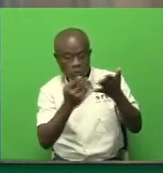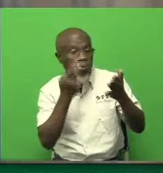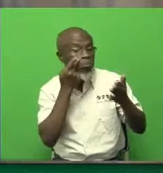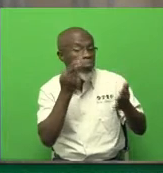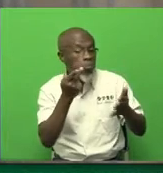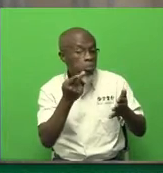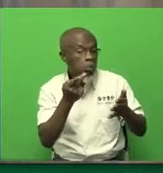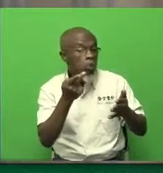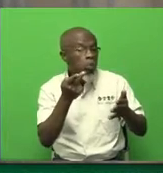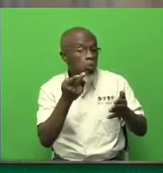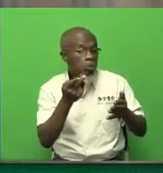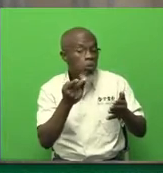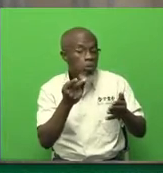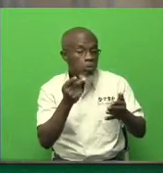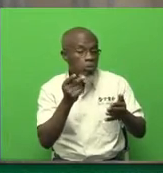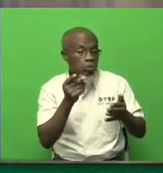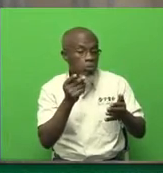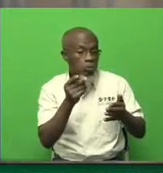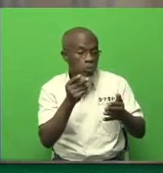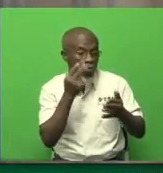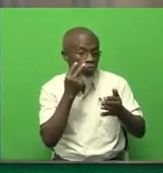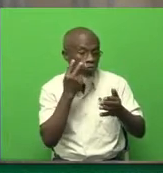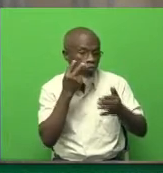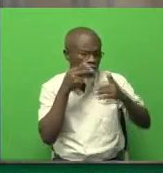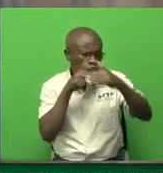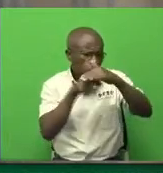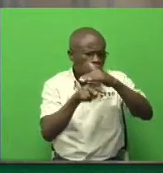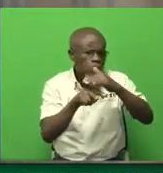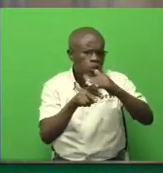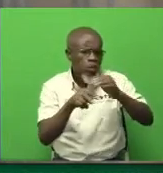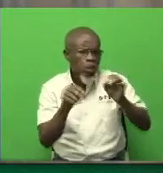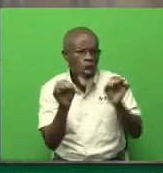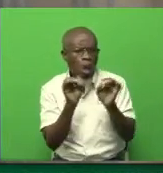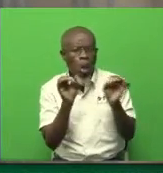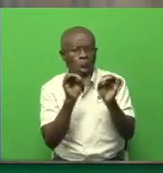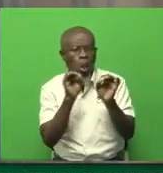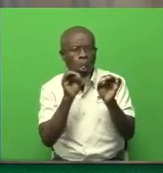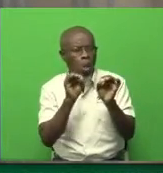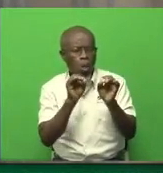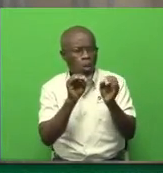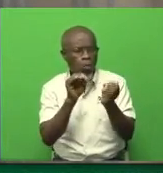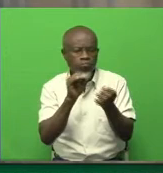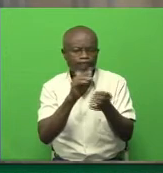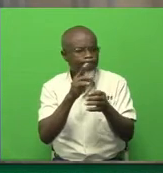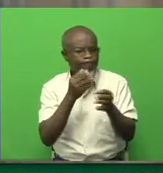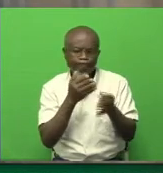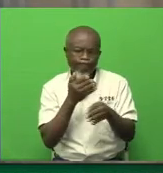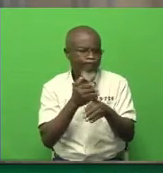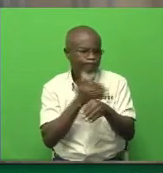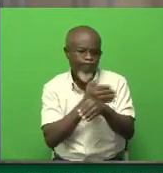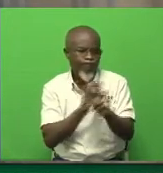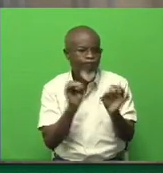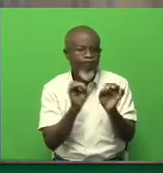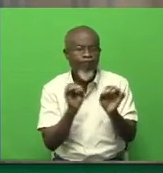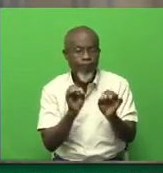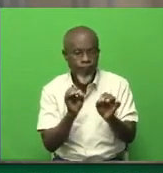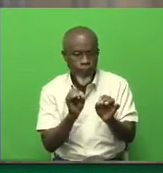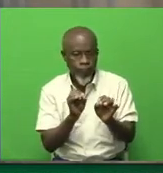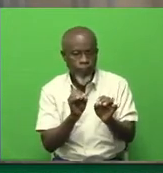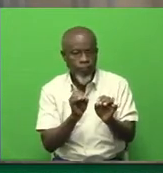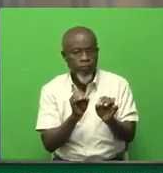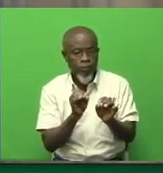significant increase in our total government debt in the 12 months between December 2021 and December